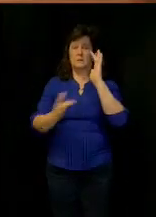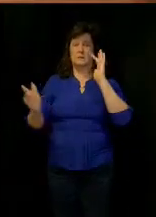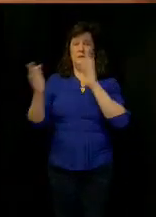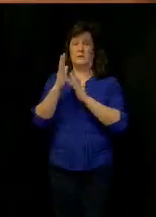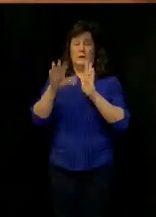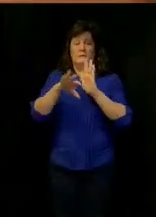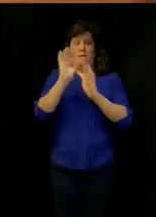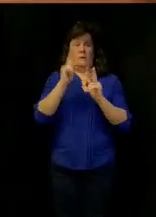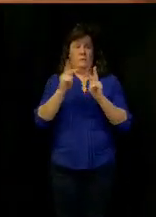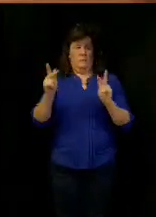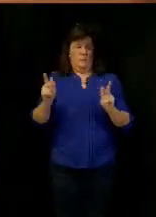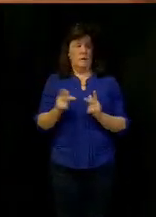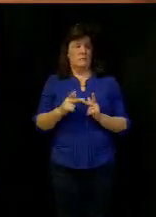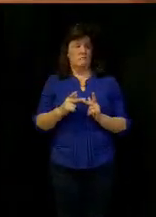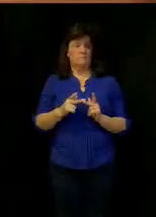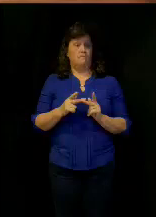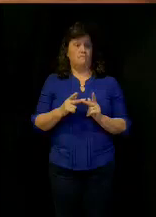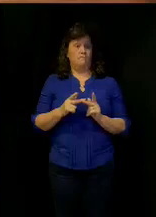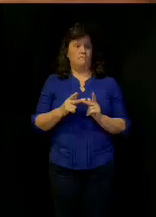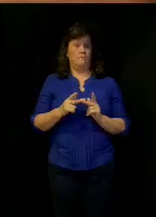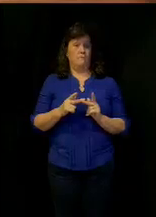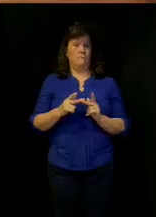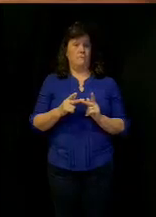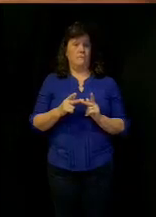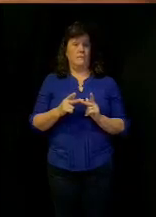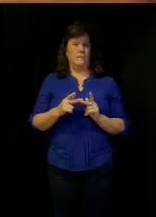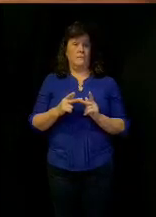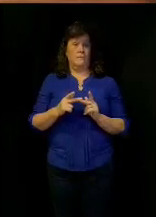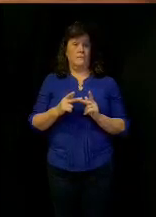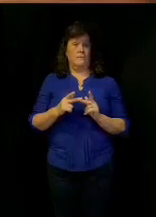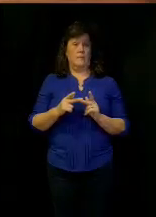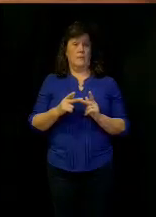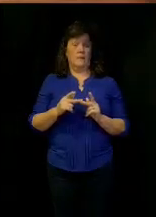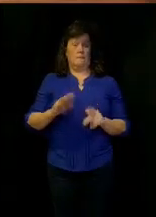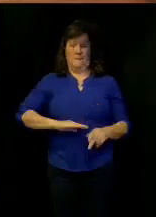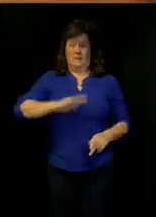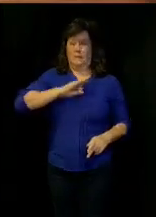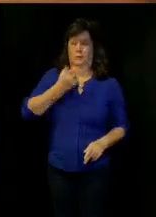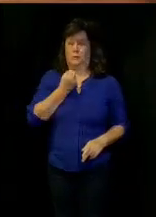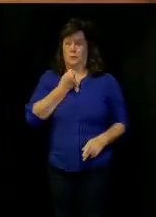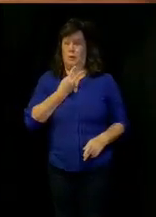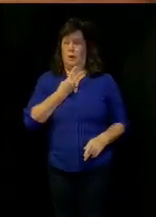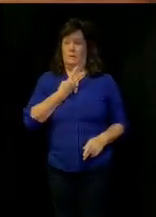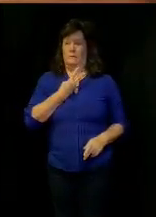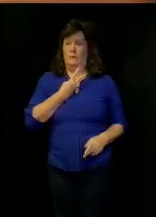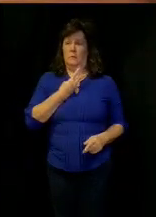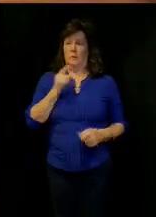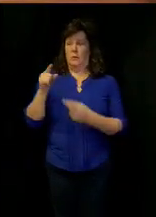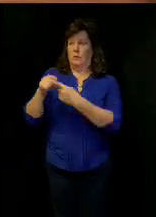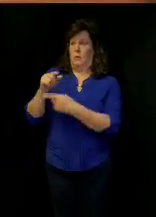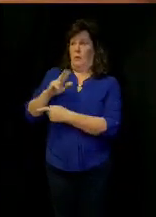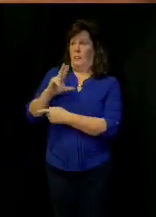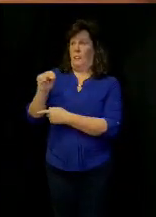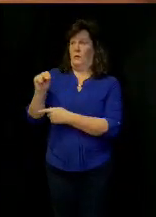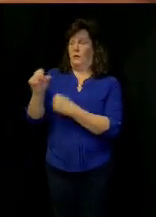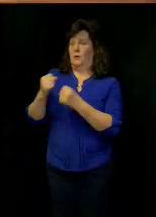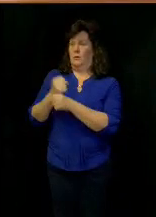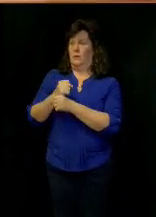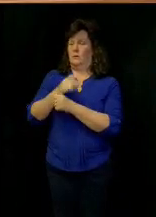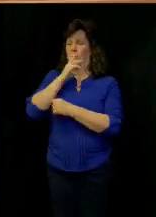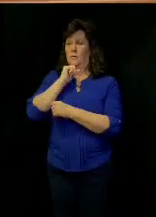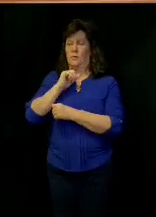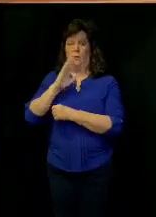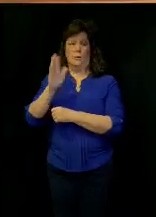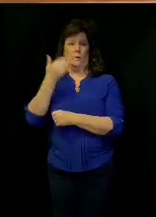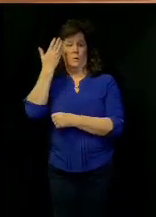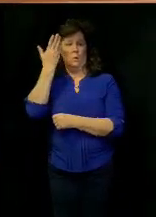found the place. He had been for 30, listen, from the age of 12 years old, from all the way up to 30 years old, we don't hear anything about Jesus. But I'm telling